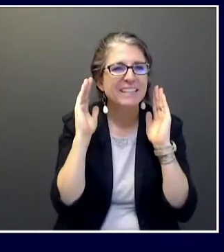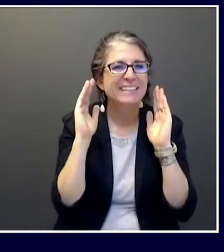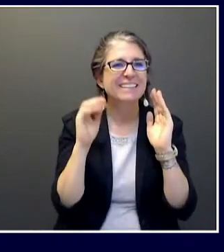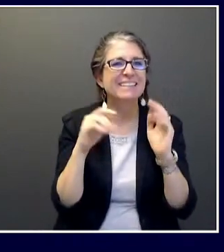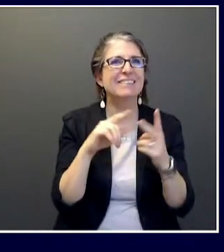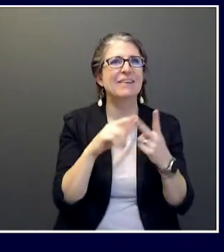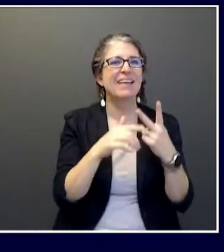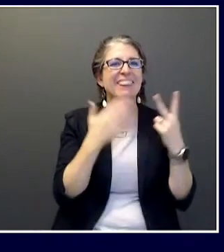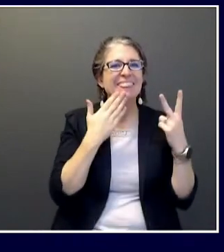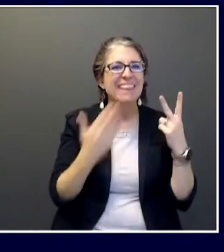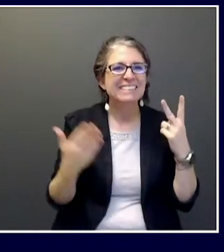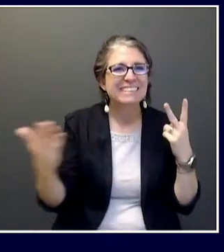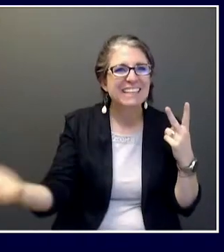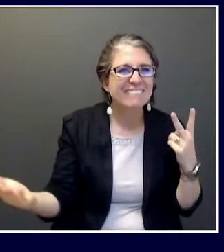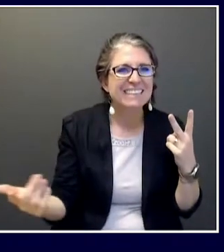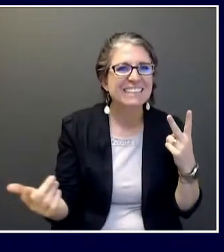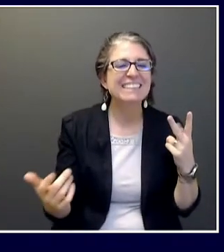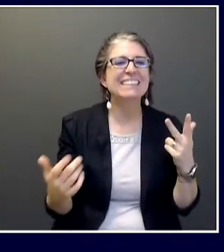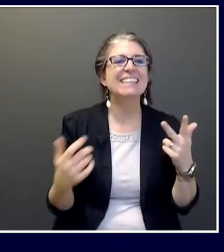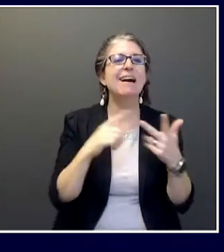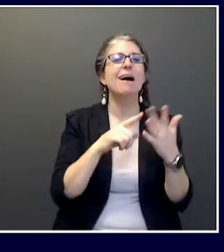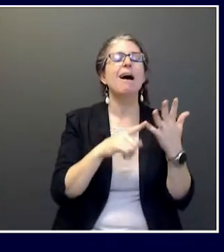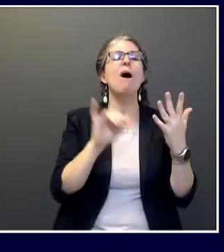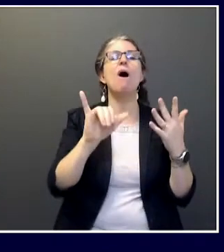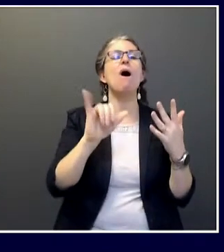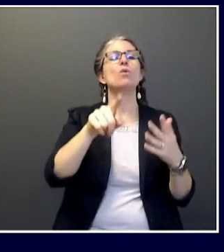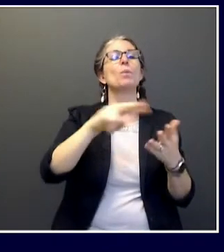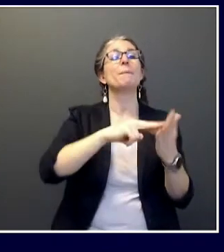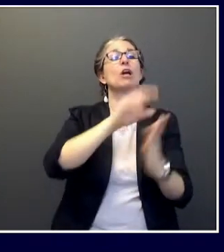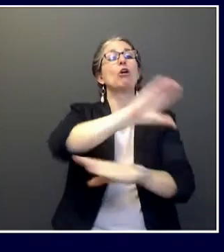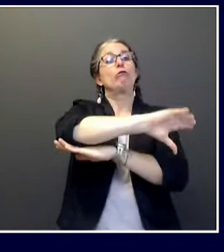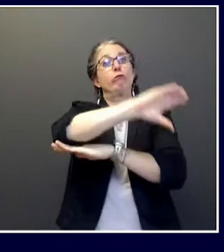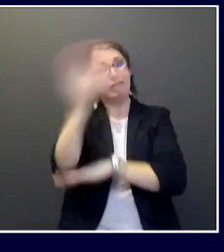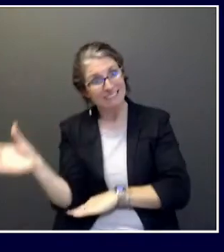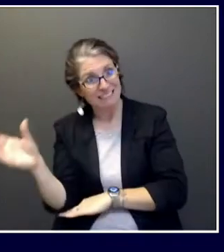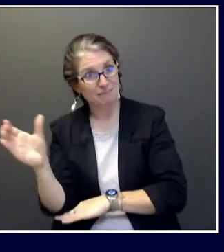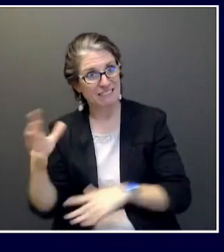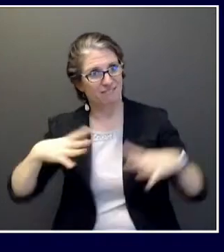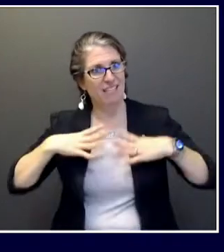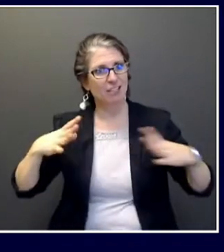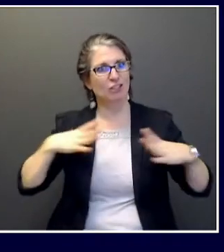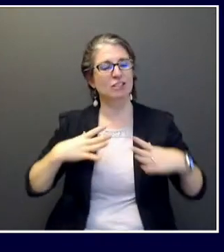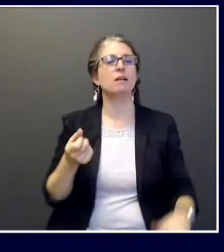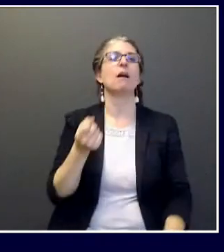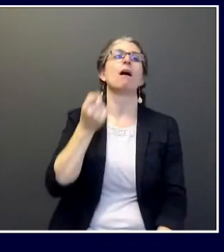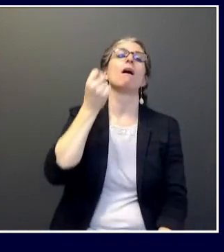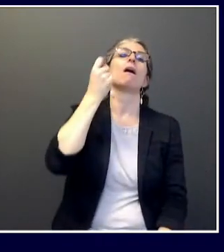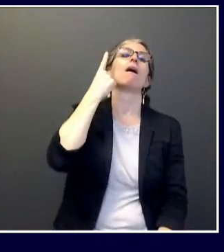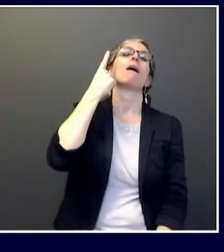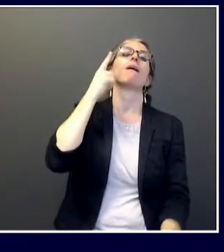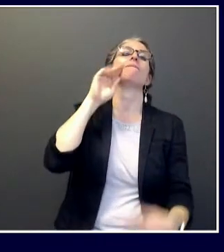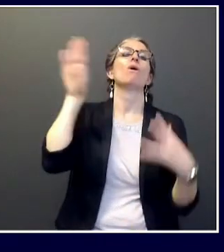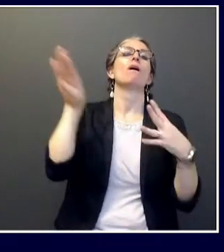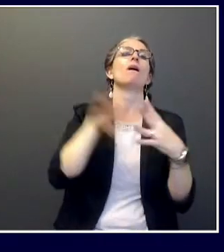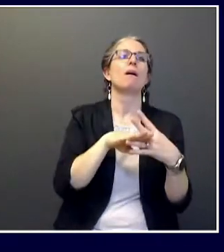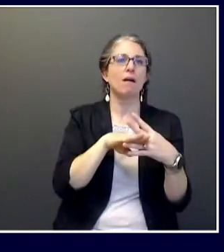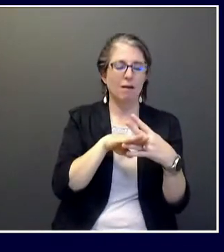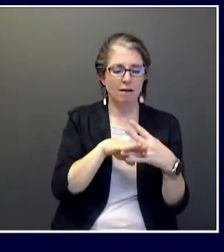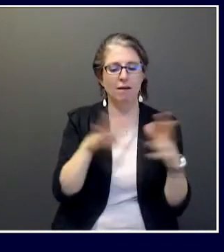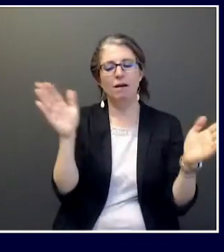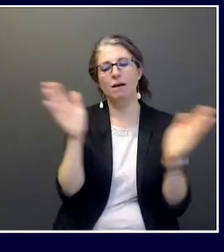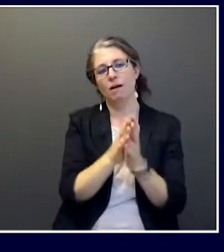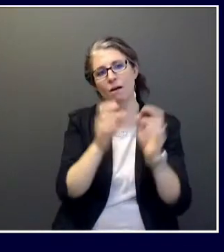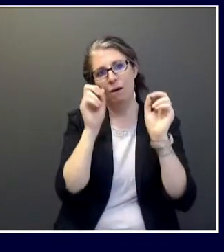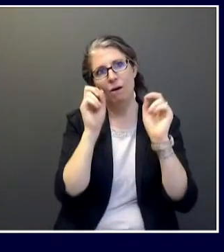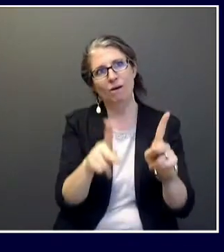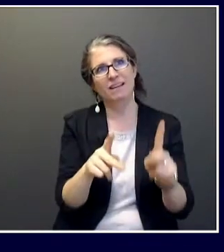That's fine. But in terms of college kids, we haven't seen any specific guidance from the US CDC on this